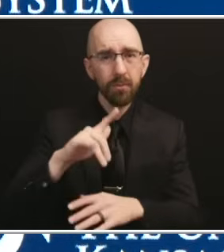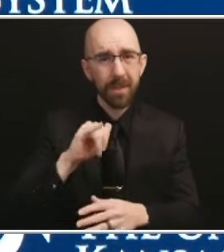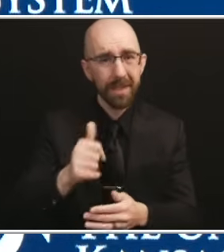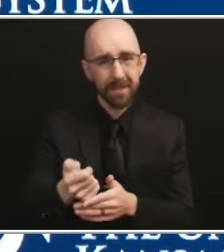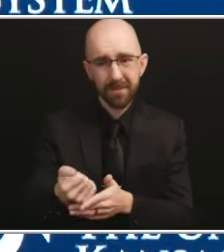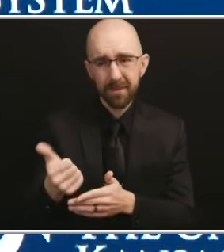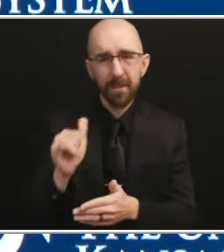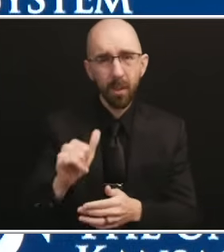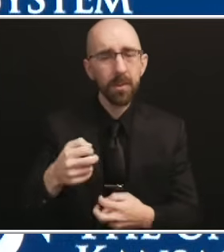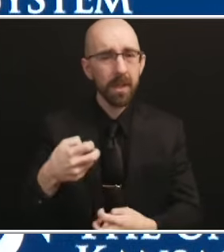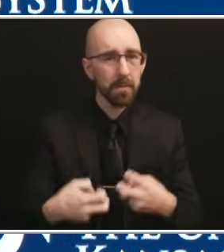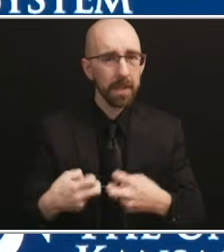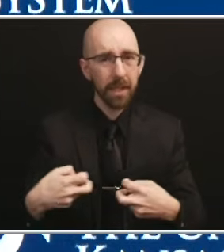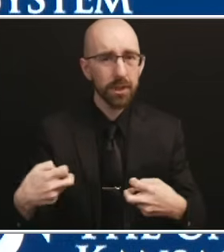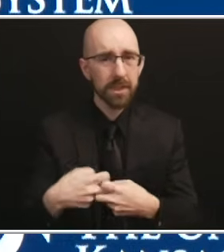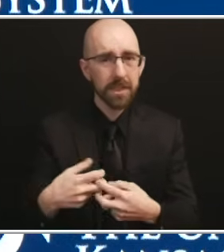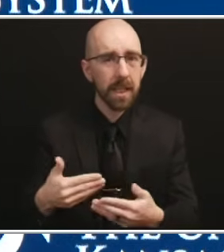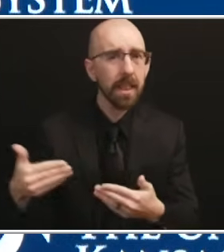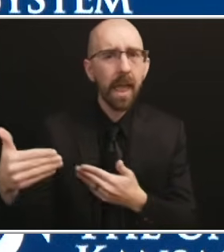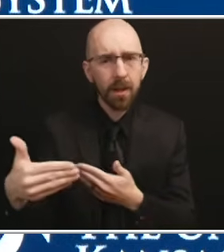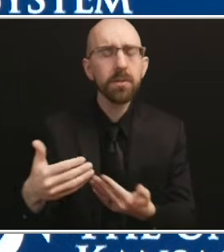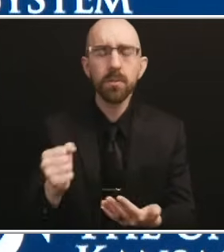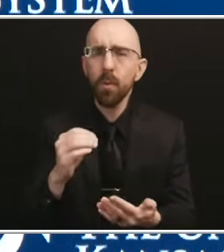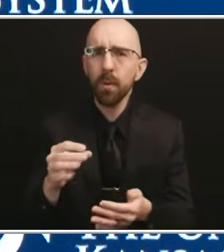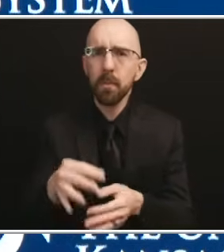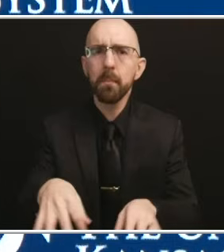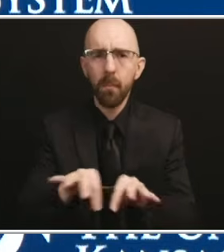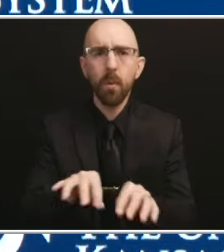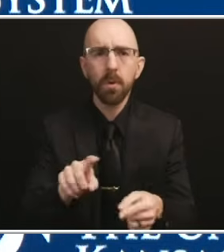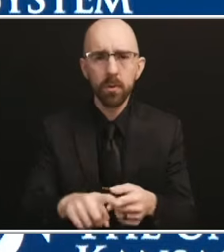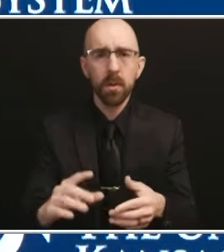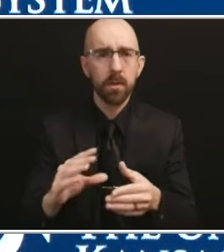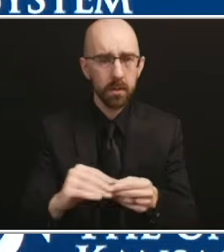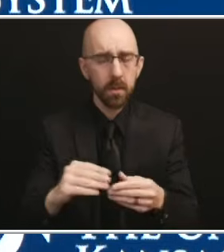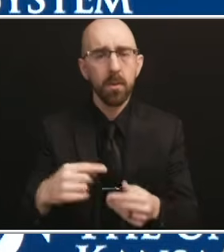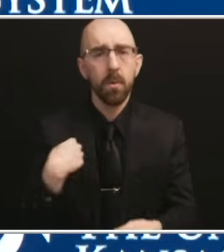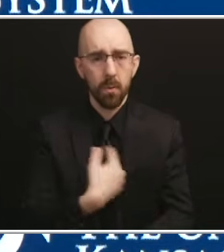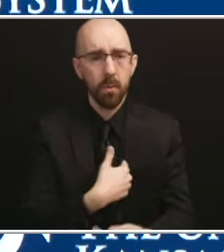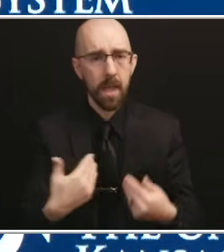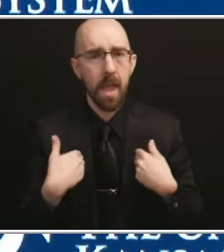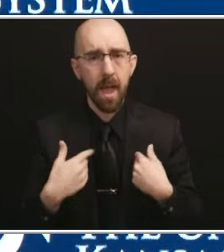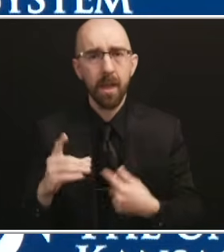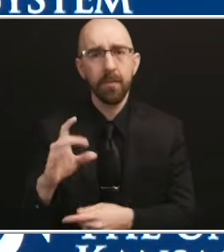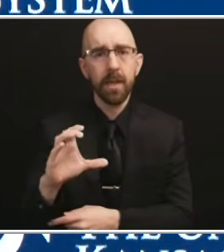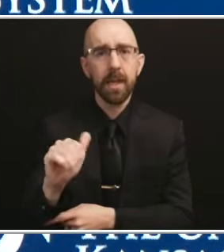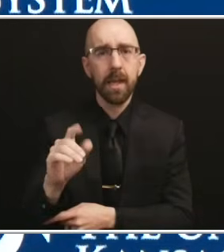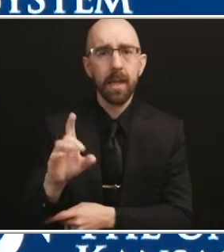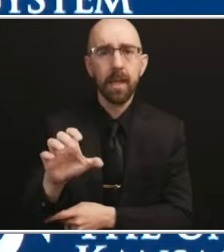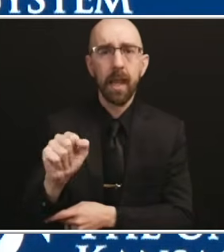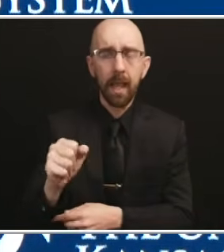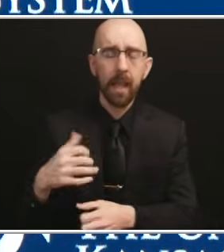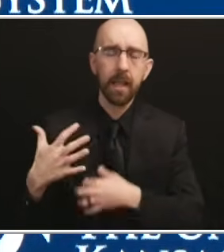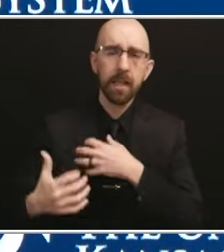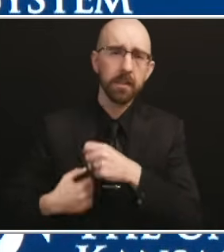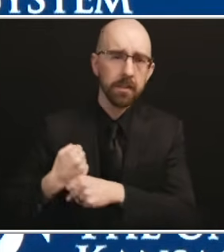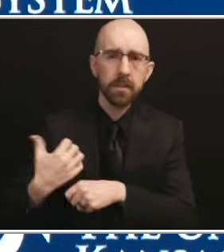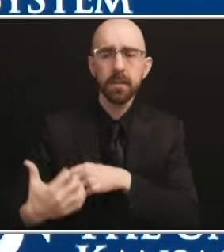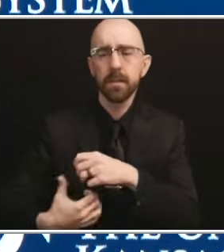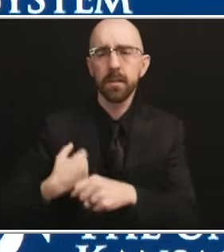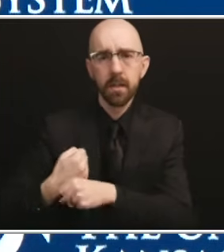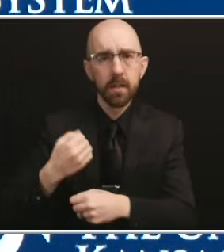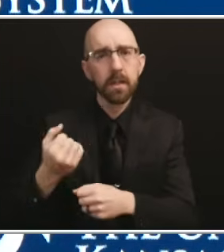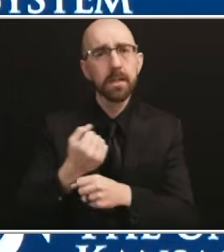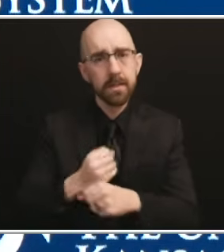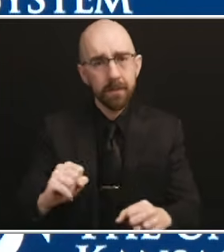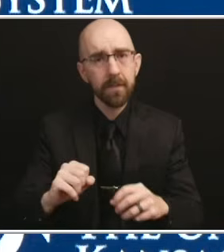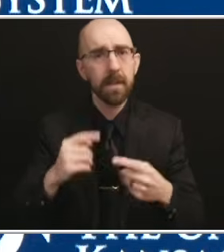complications. So I think it is important to continue to say that we have decades and decades of safety and efficacy profiles for those vaccines